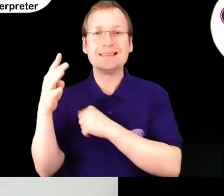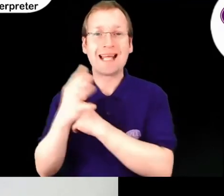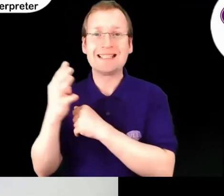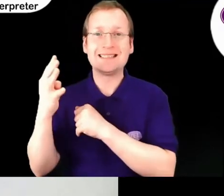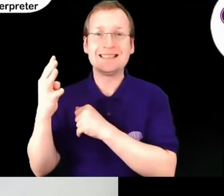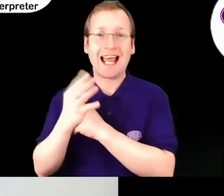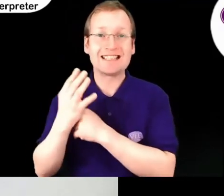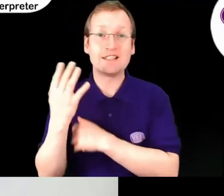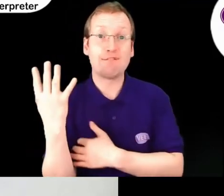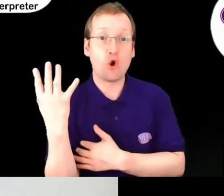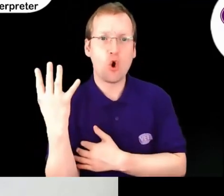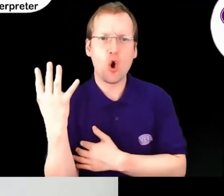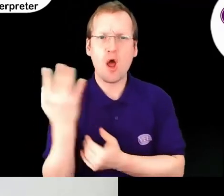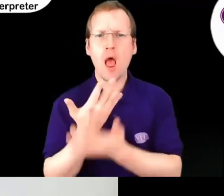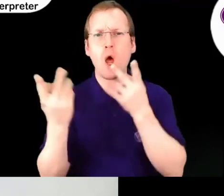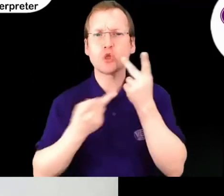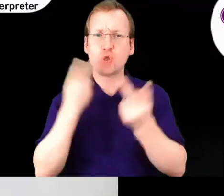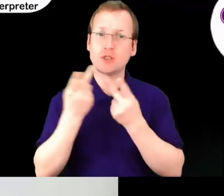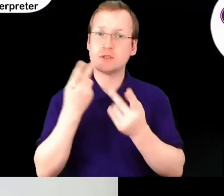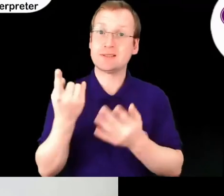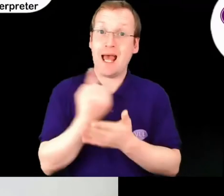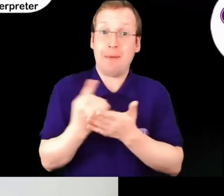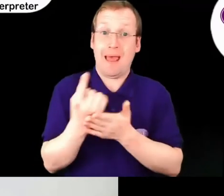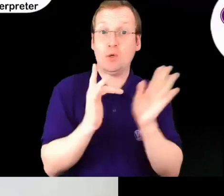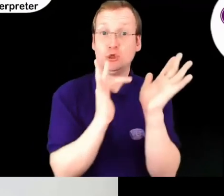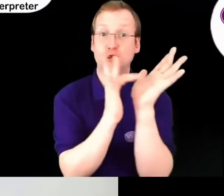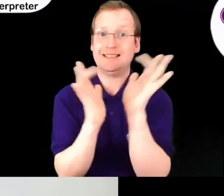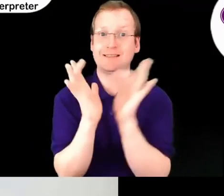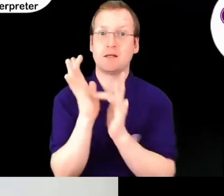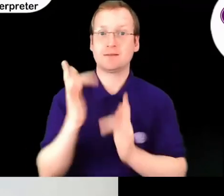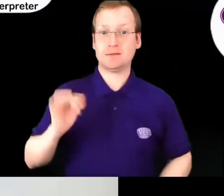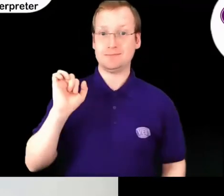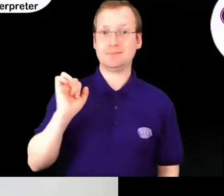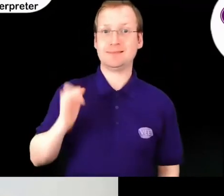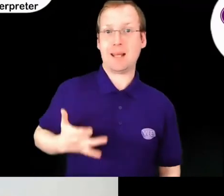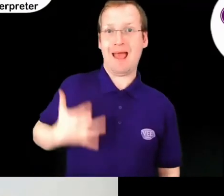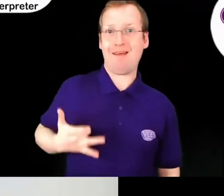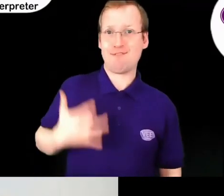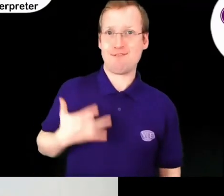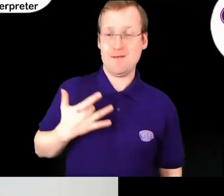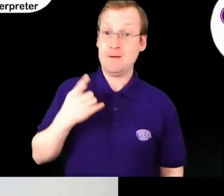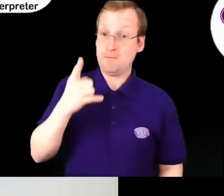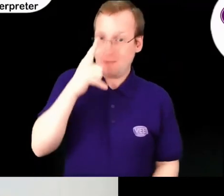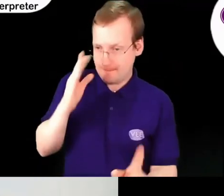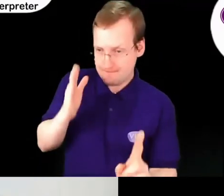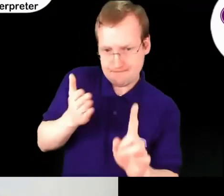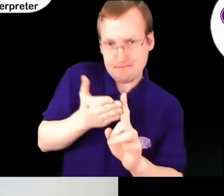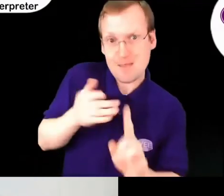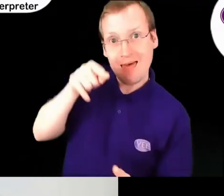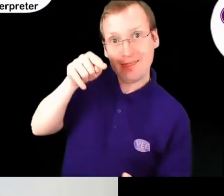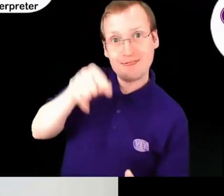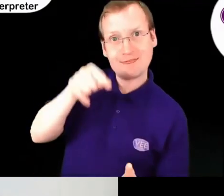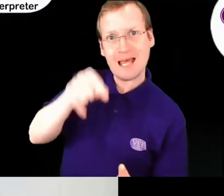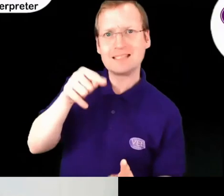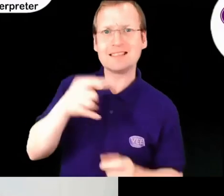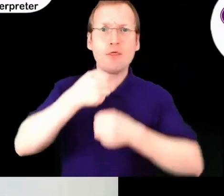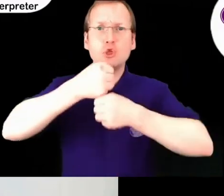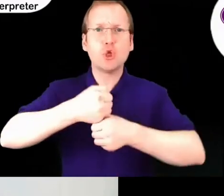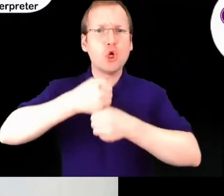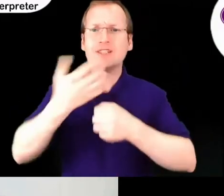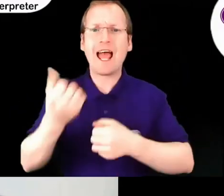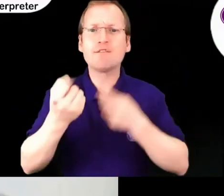1984 to 1994, there were a whole lot of songs about the life of Jesus. And the determination for that was that the church didn't have songs